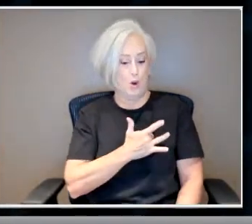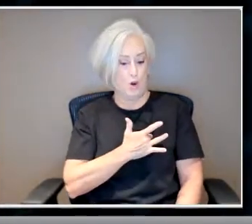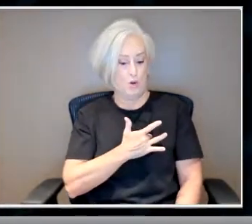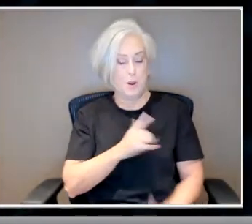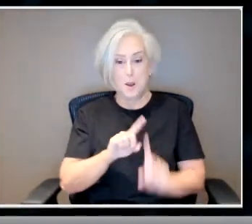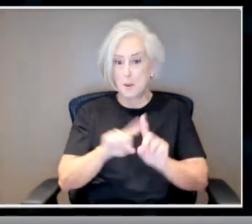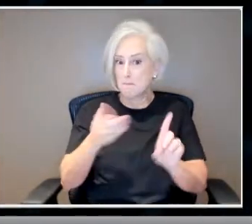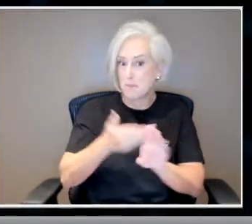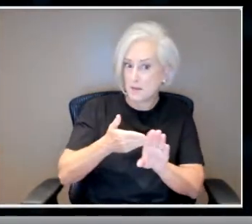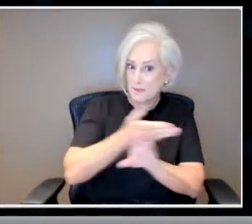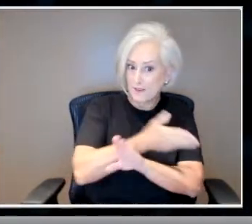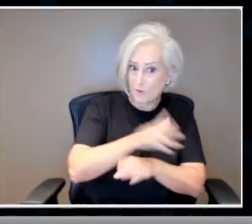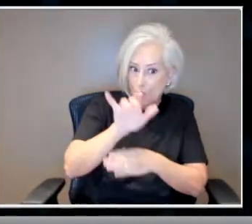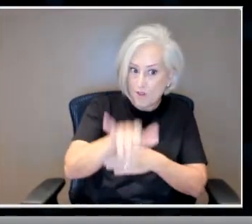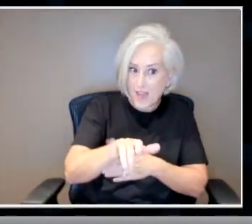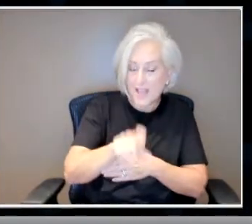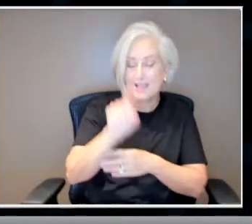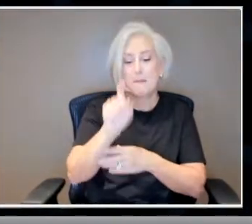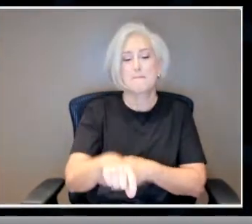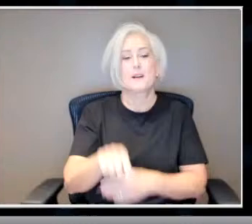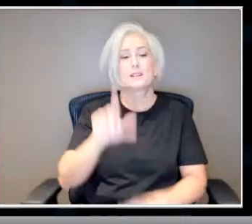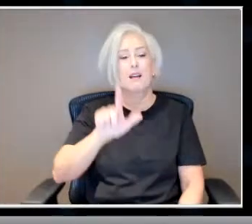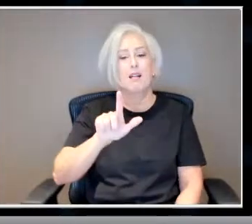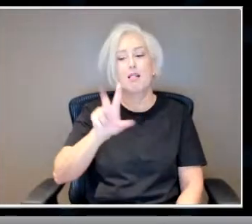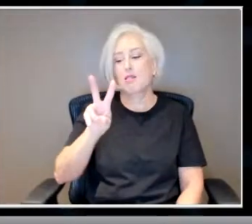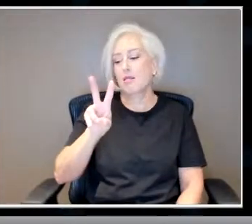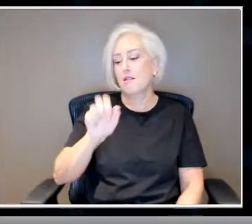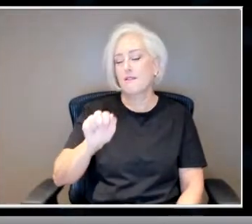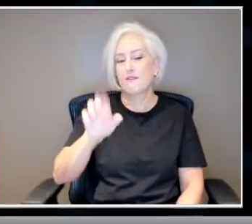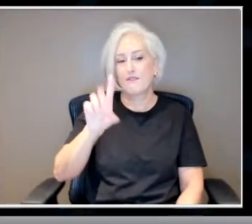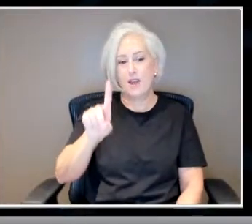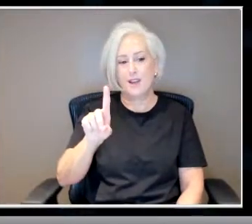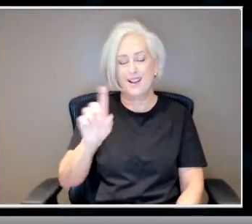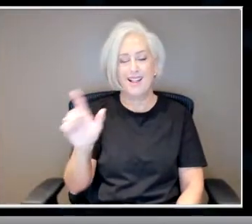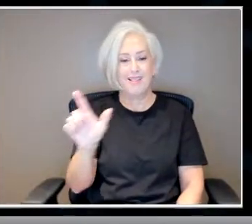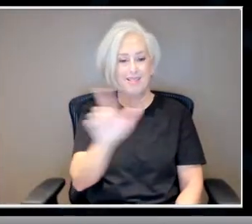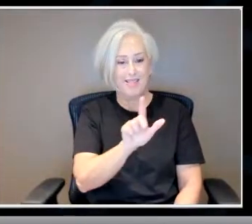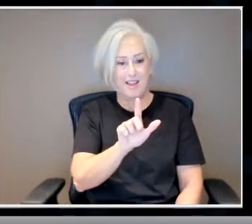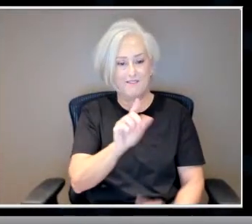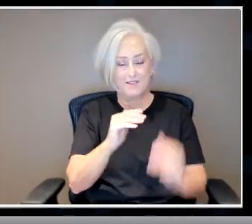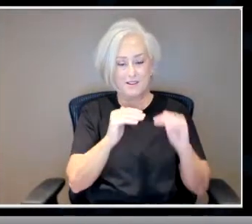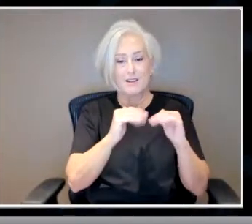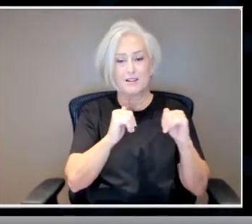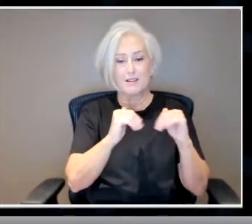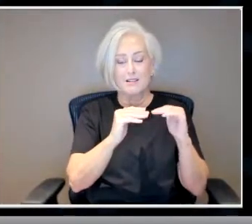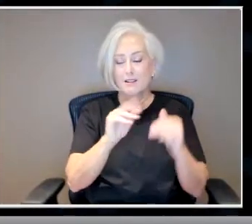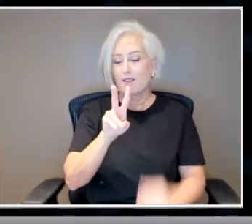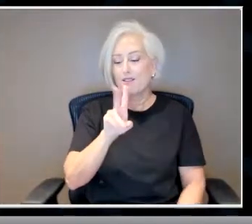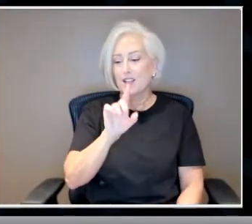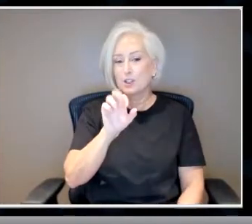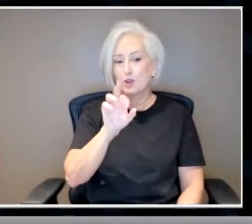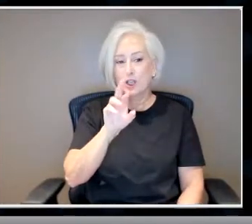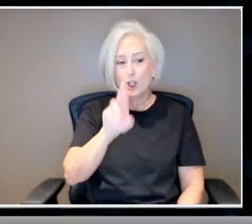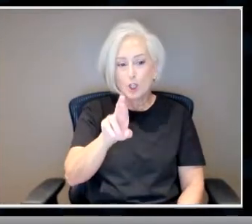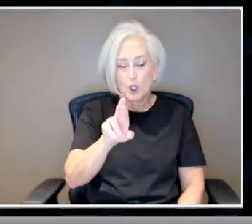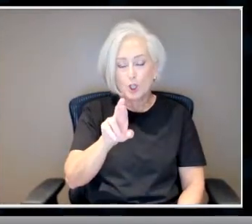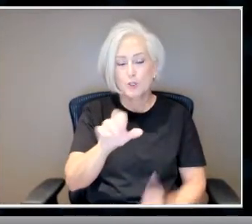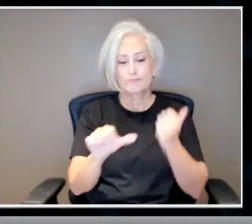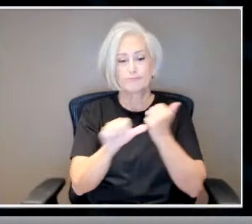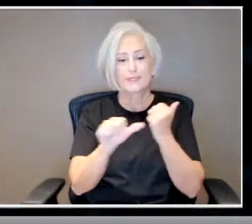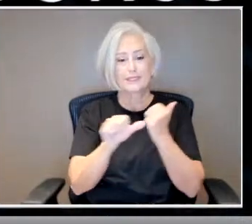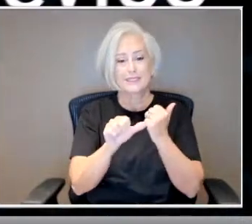a left ventricular assist device. It would keep her old heart pumping while waiting on the transplant list for a new